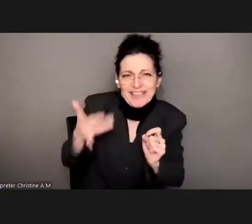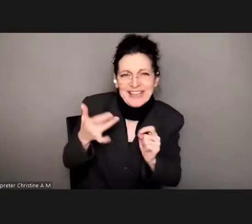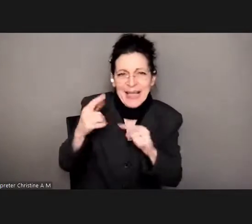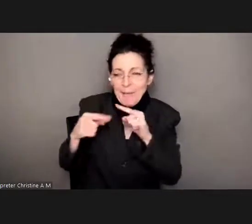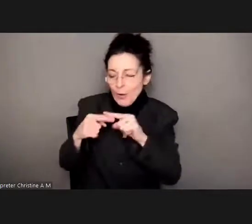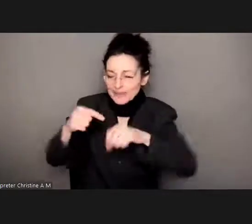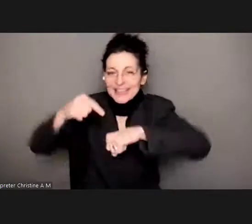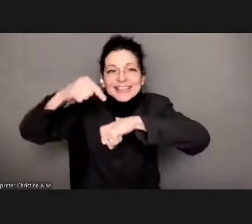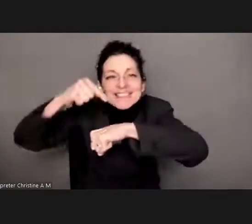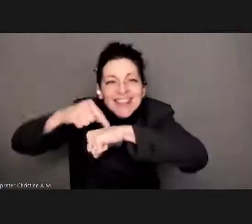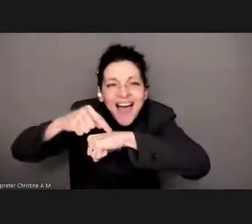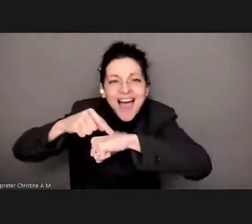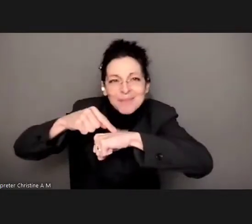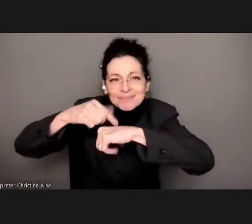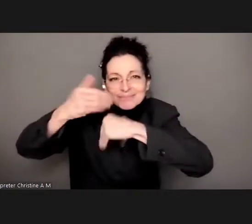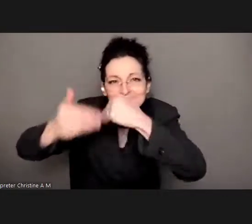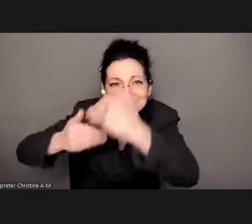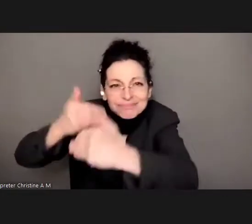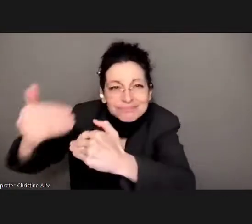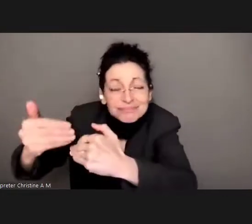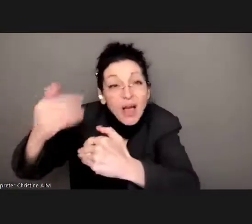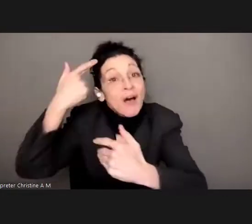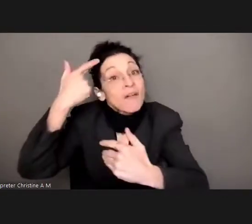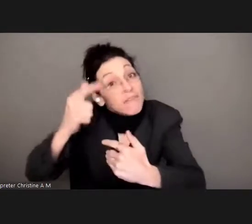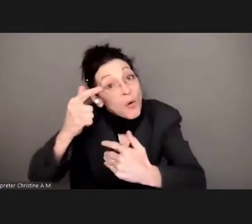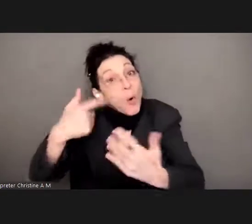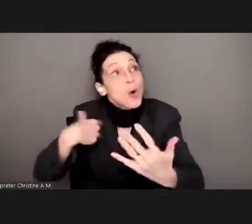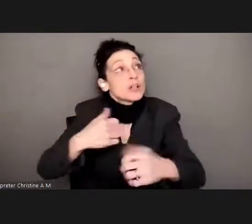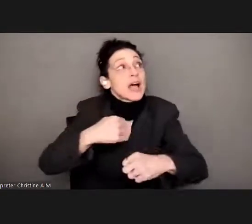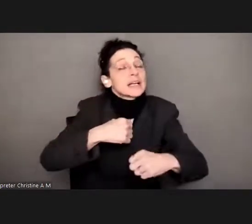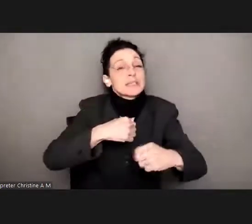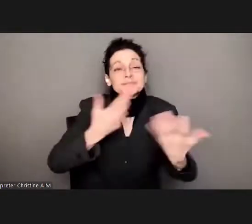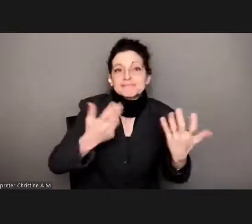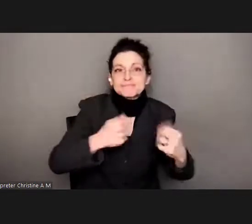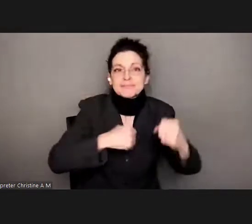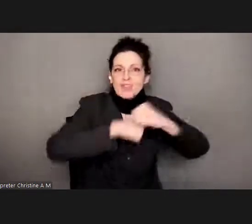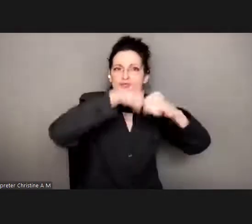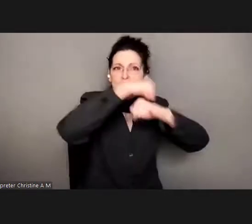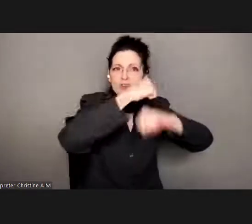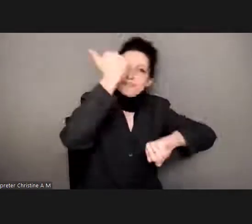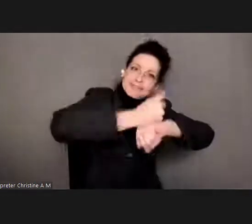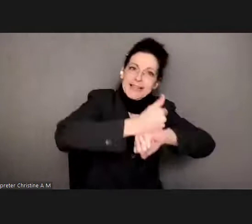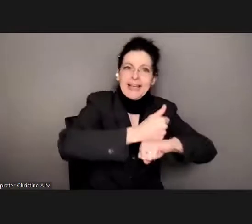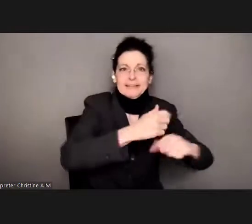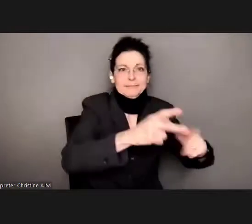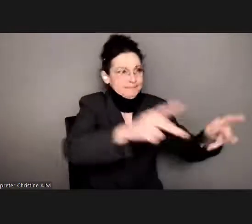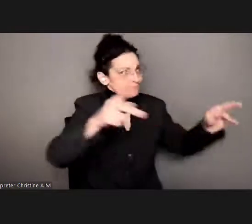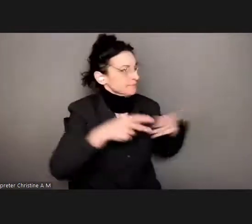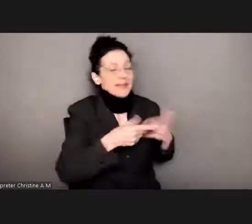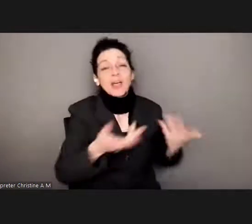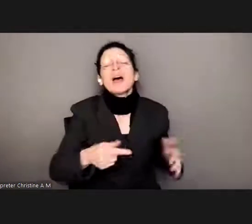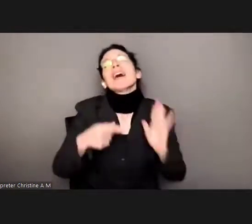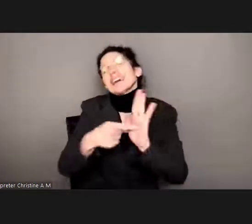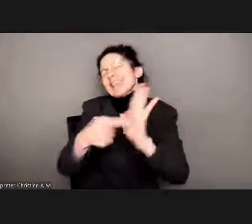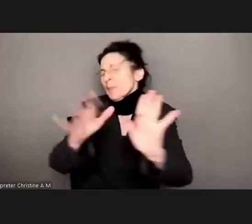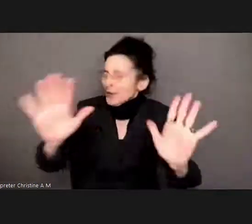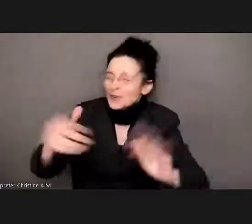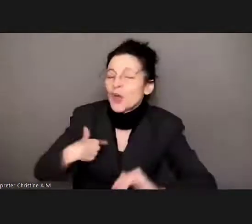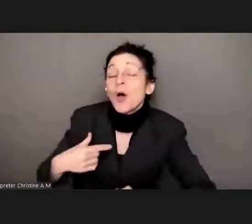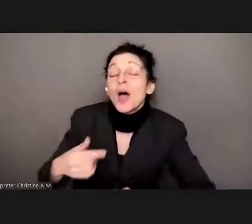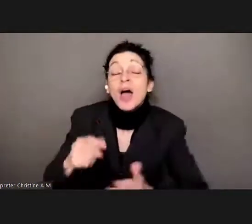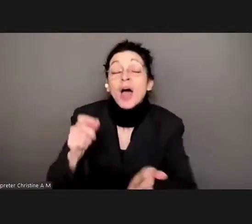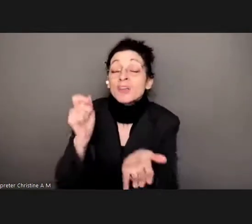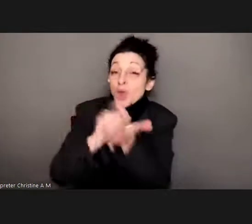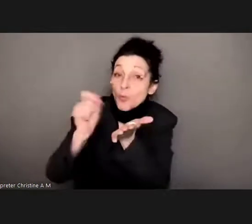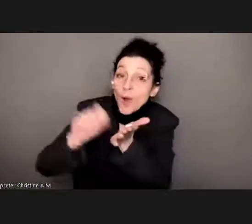a structured sort of setting? So I guess to speak by way of exact example, so Writing Center consultations are timed, right?